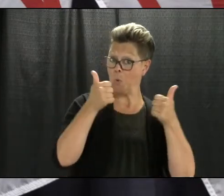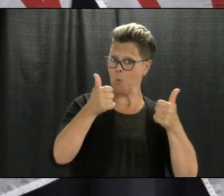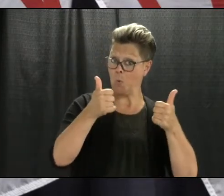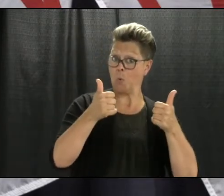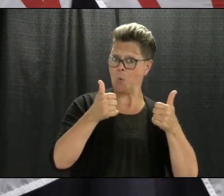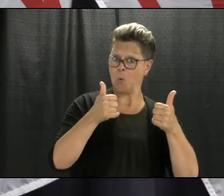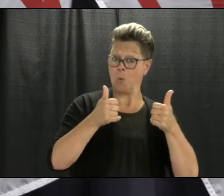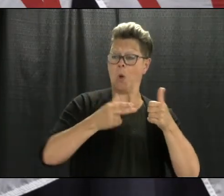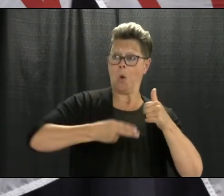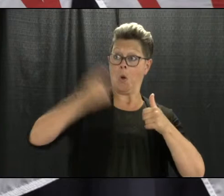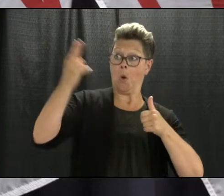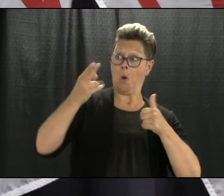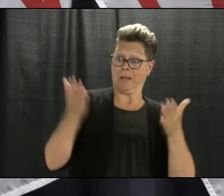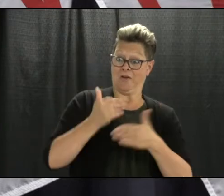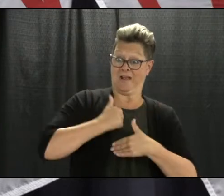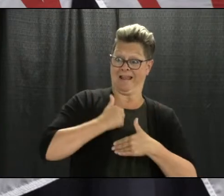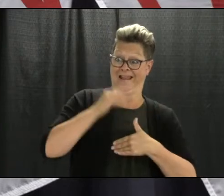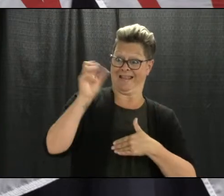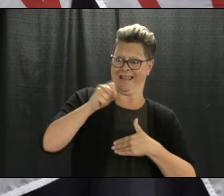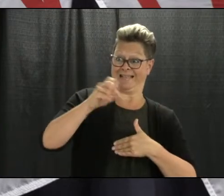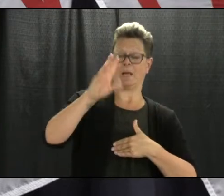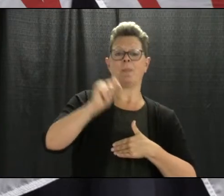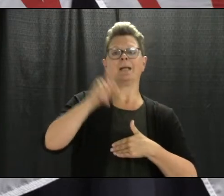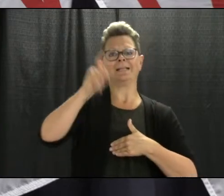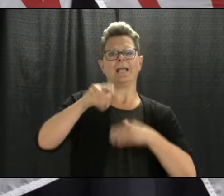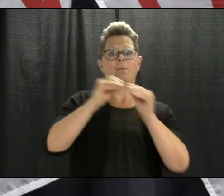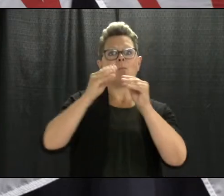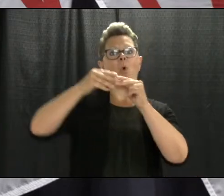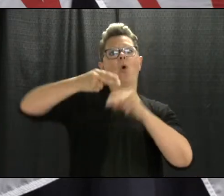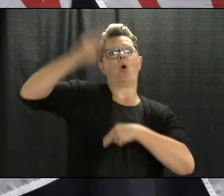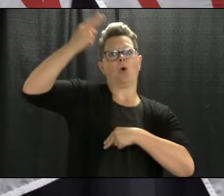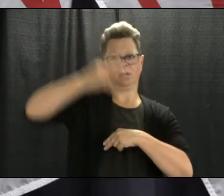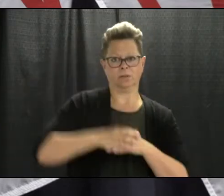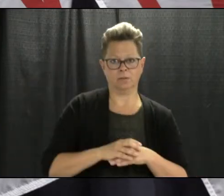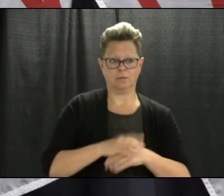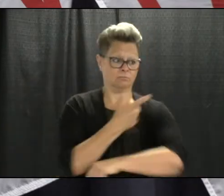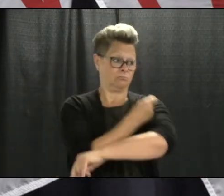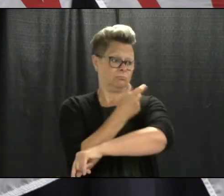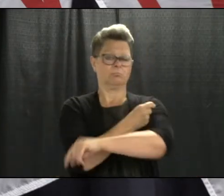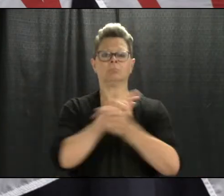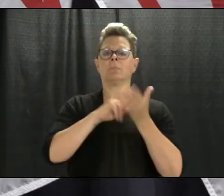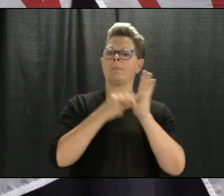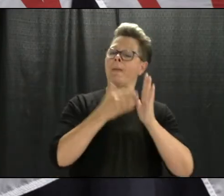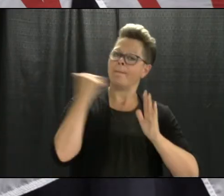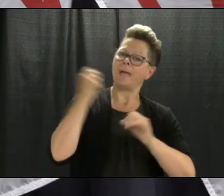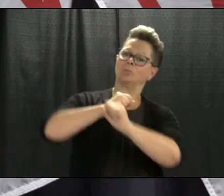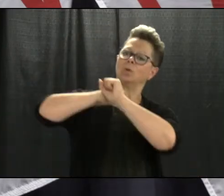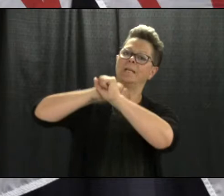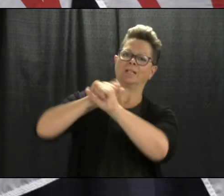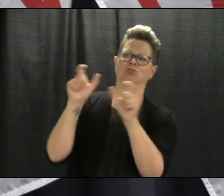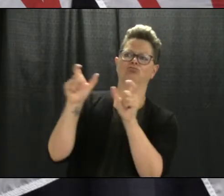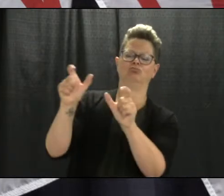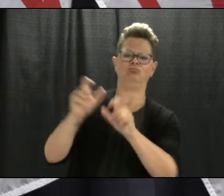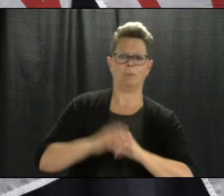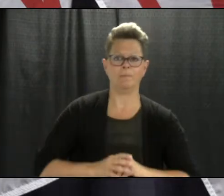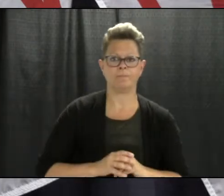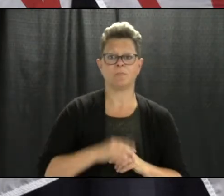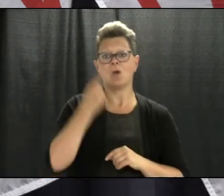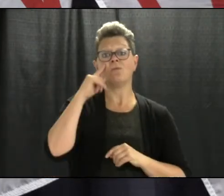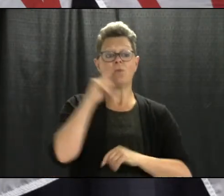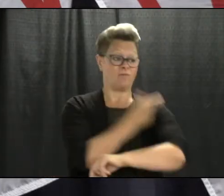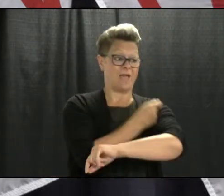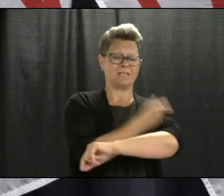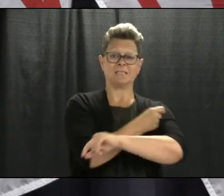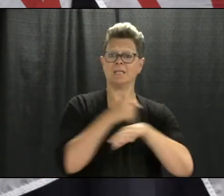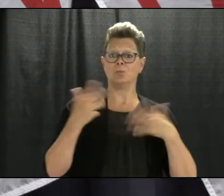in Canada, but we need to get this number higher. Getting up to date with your vaccine will provide you with the best protection. To get up to date with your vaccine, you can